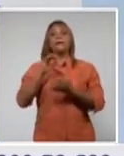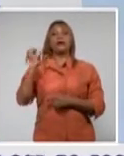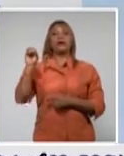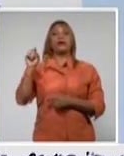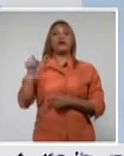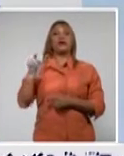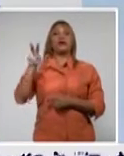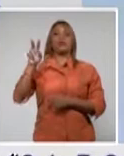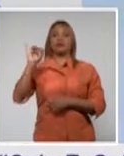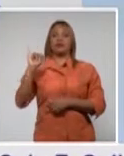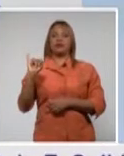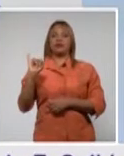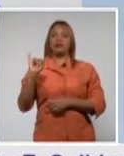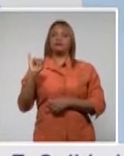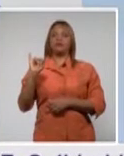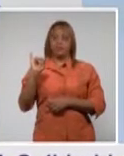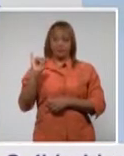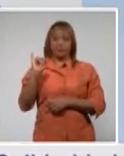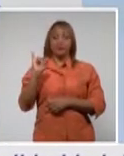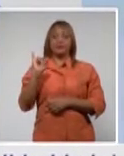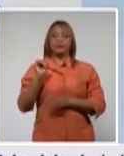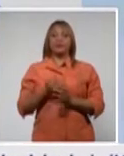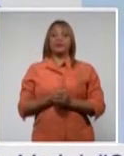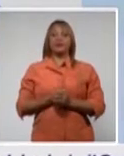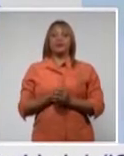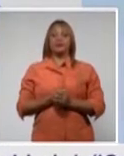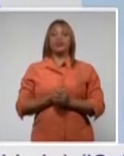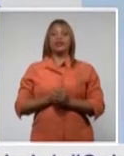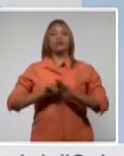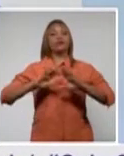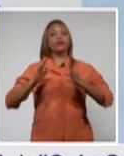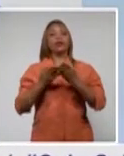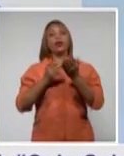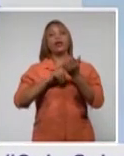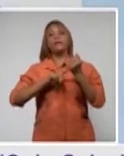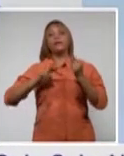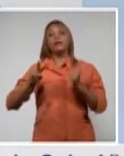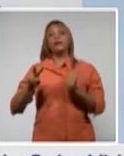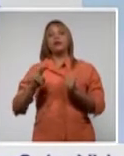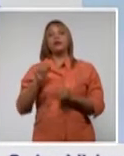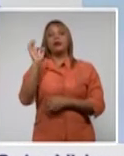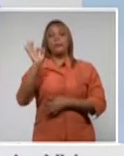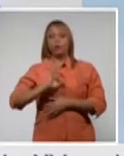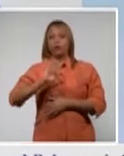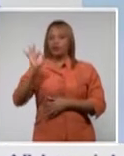figure, and Mayabeque with a rate of 0.26.